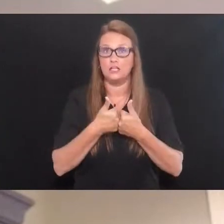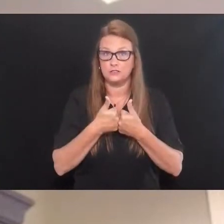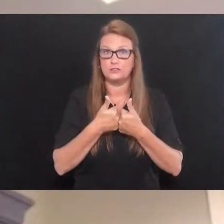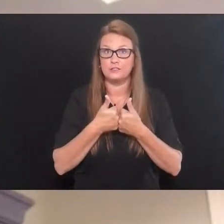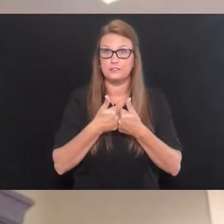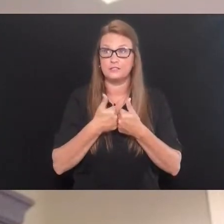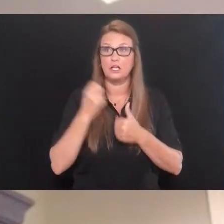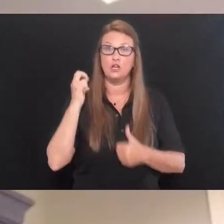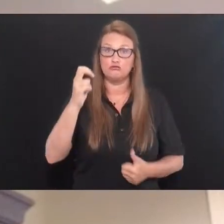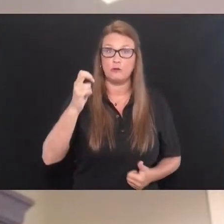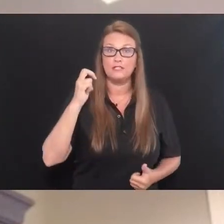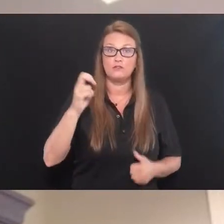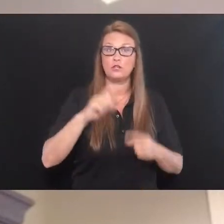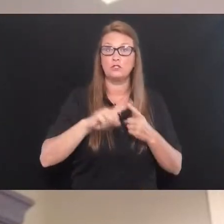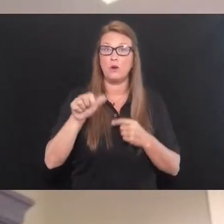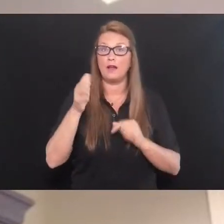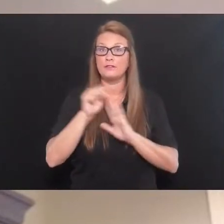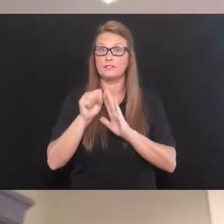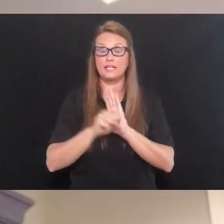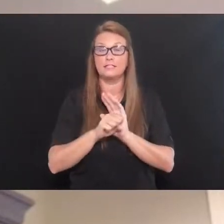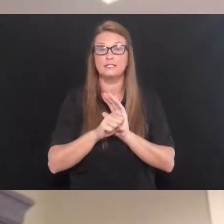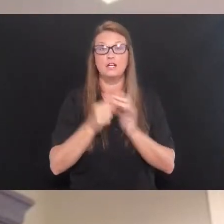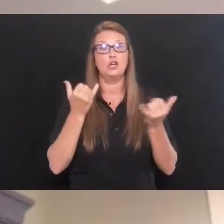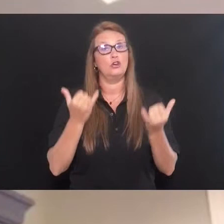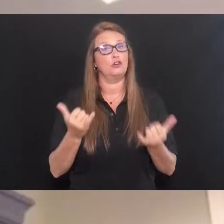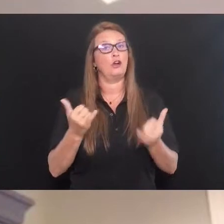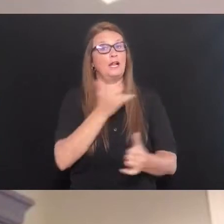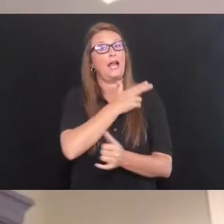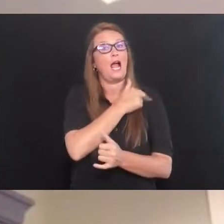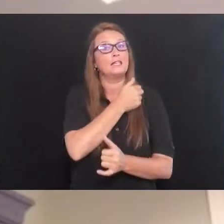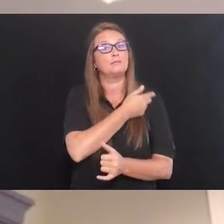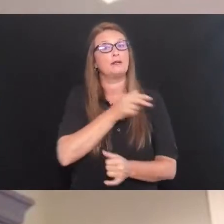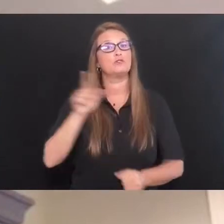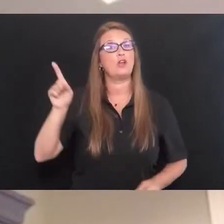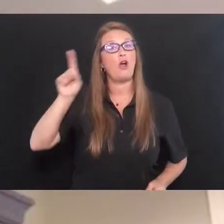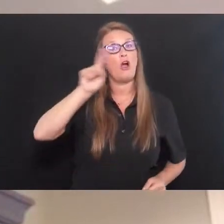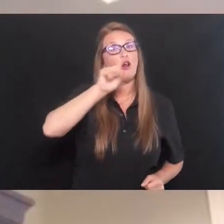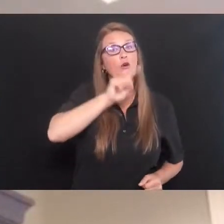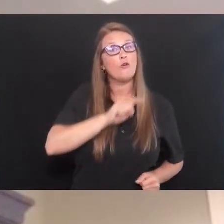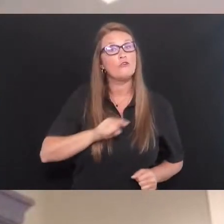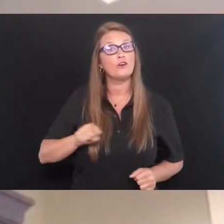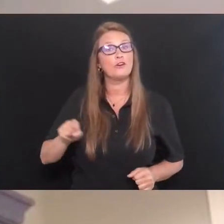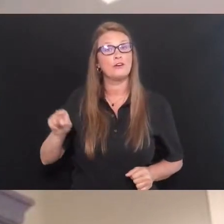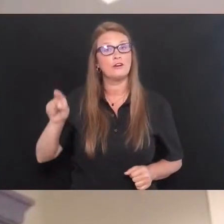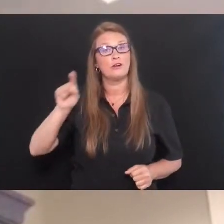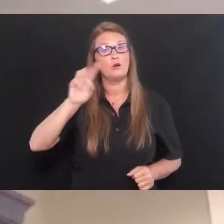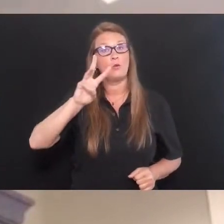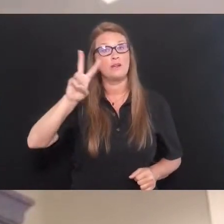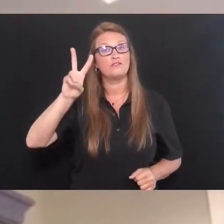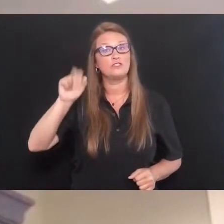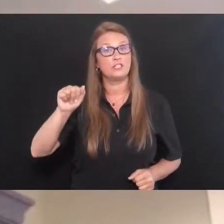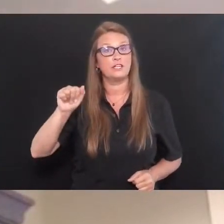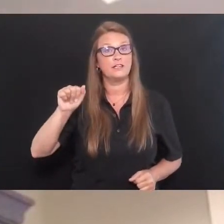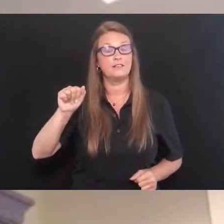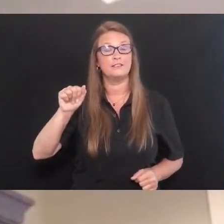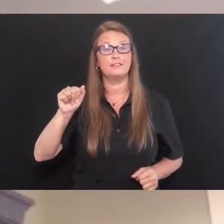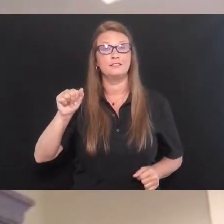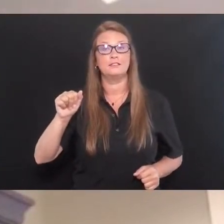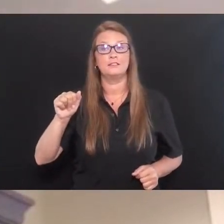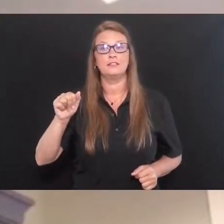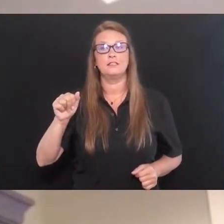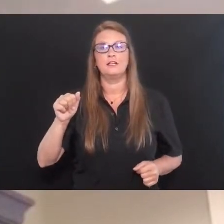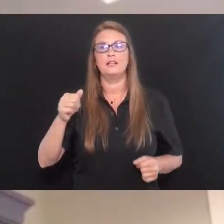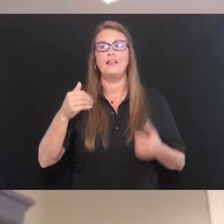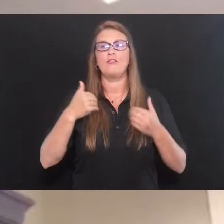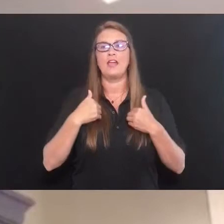other states. Currently, our hospitals across the state are working on what they call